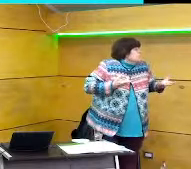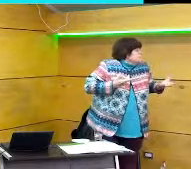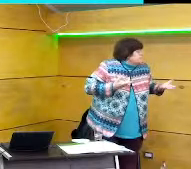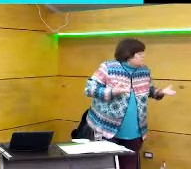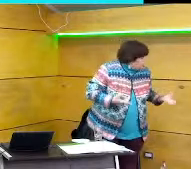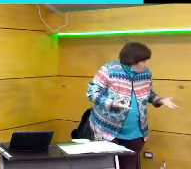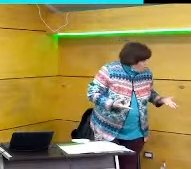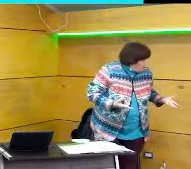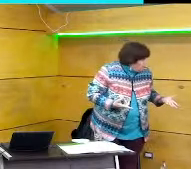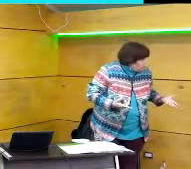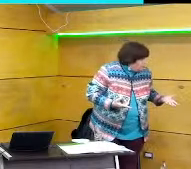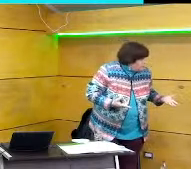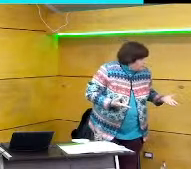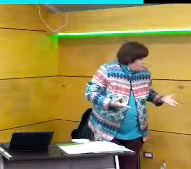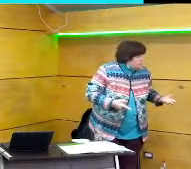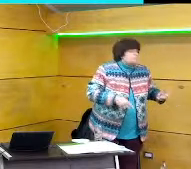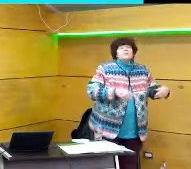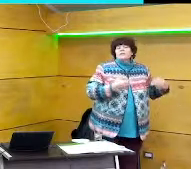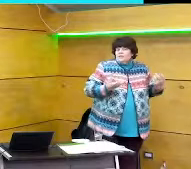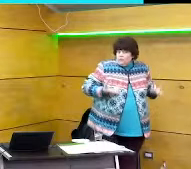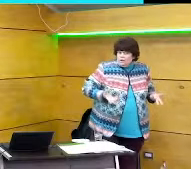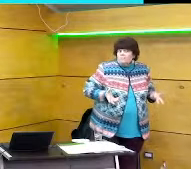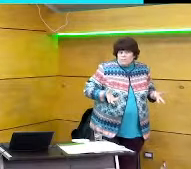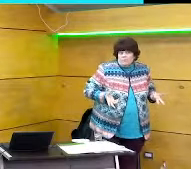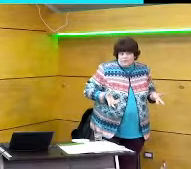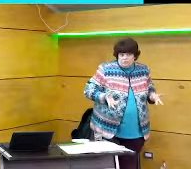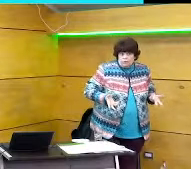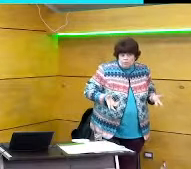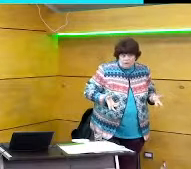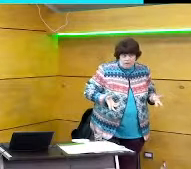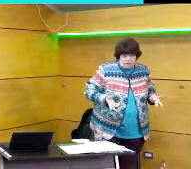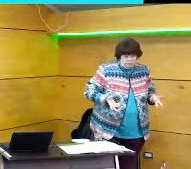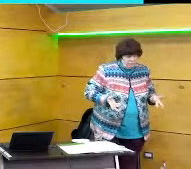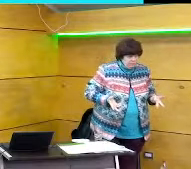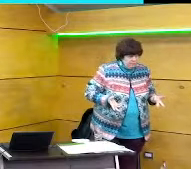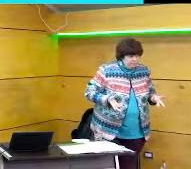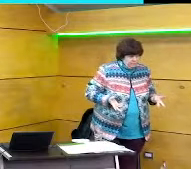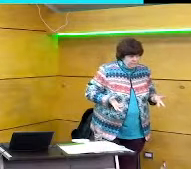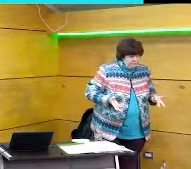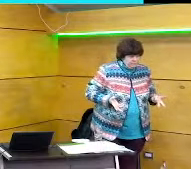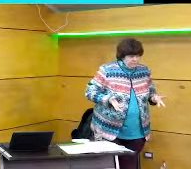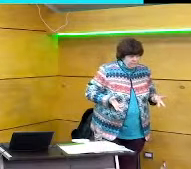you thought they did very well and something that you thought maybe they should work on.